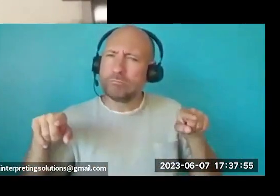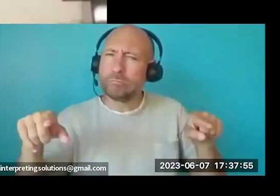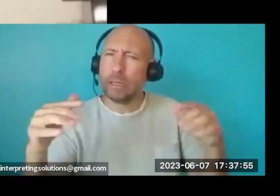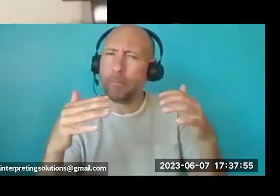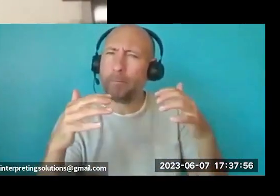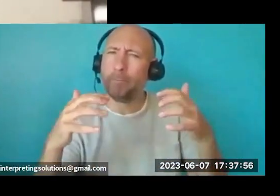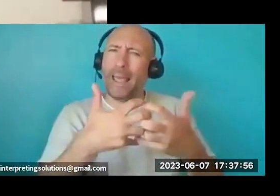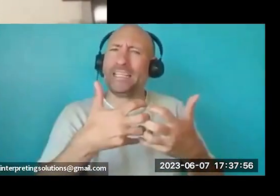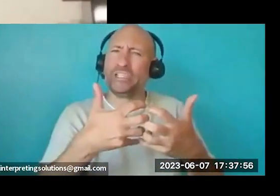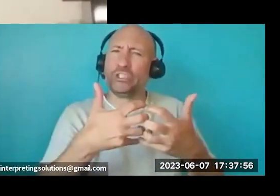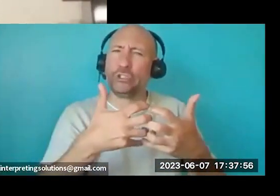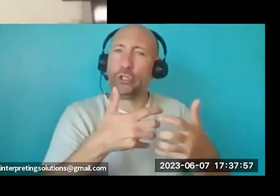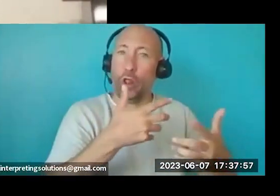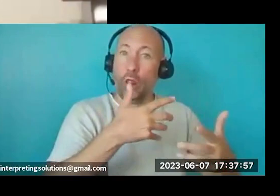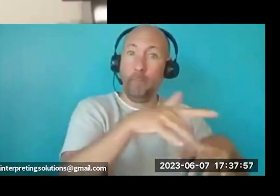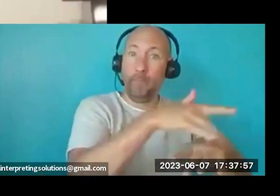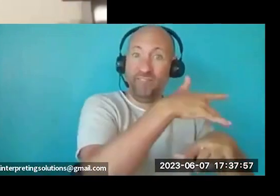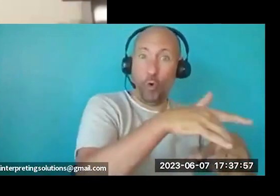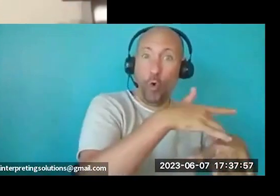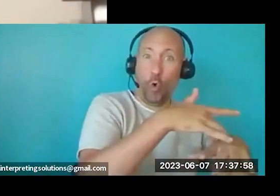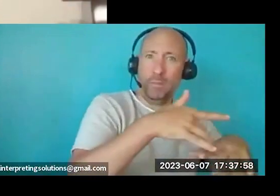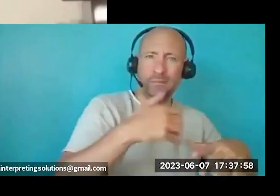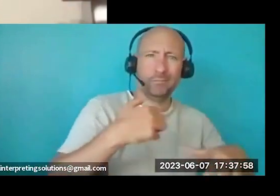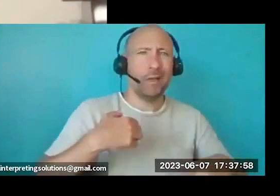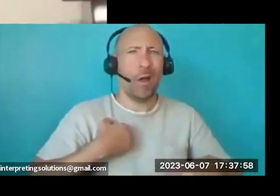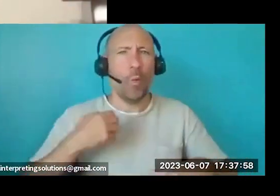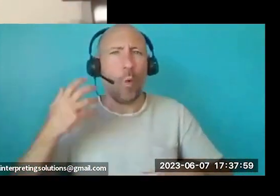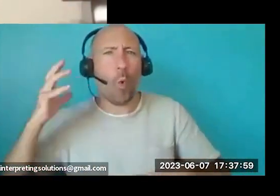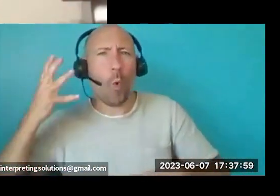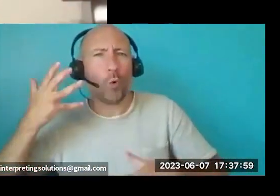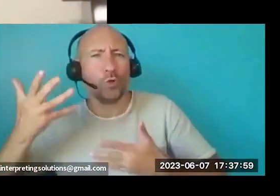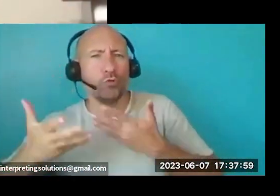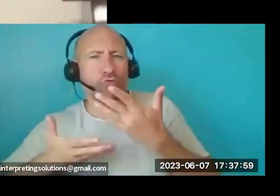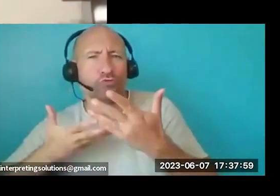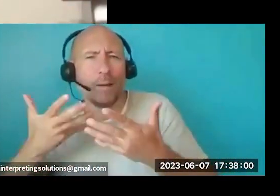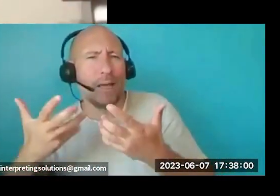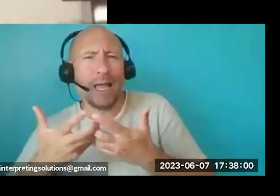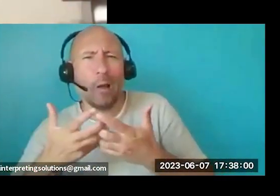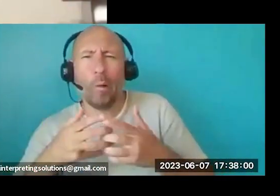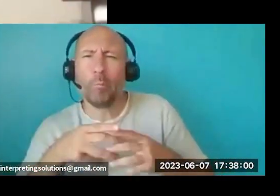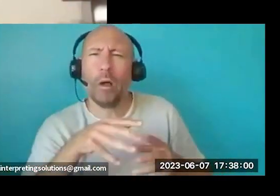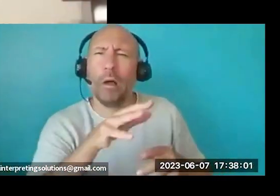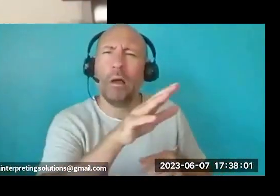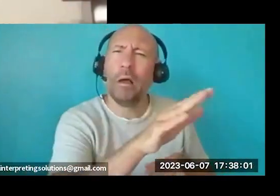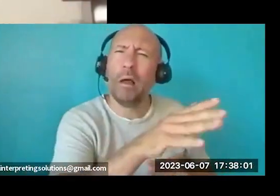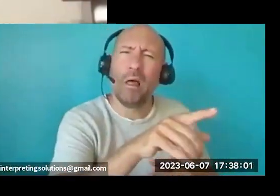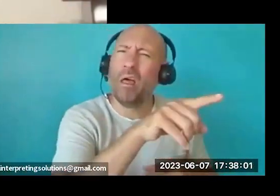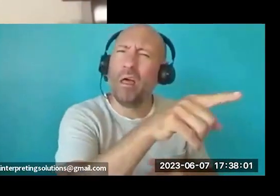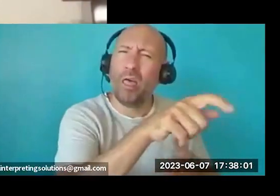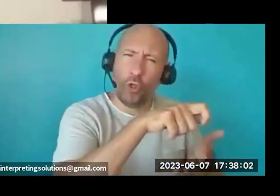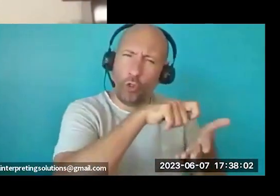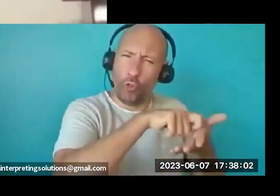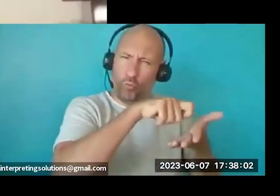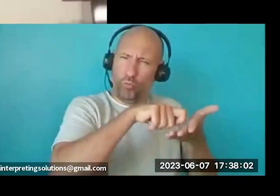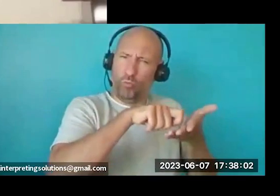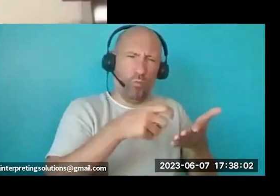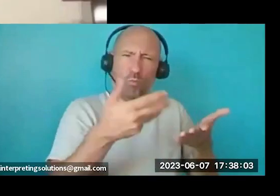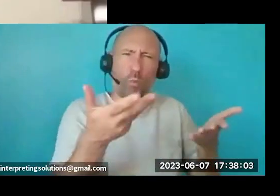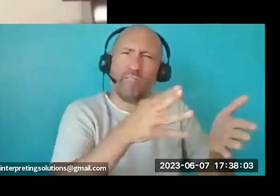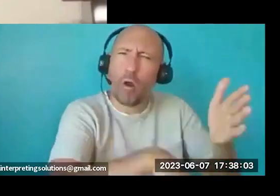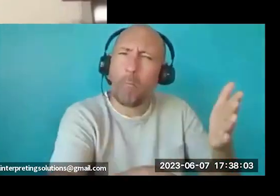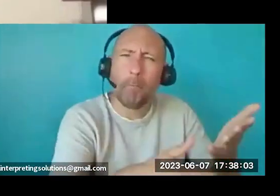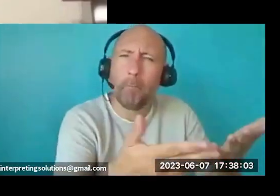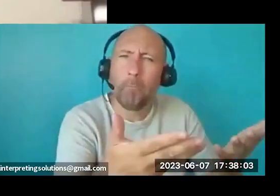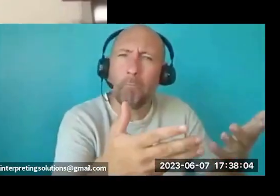are understanding the origin of the performance, where it started from. If there are